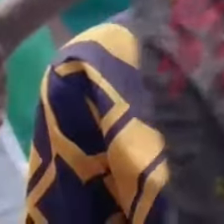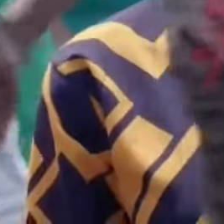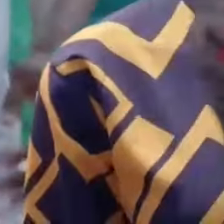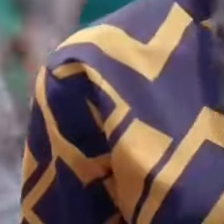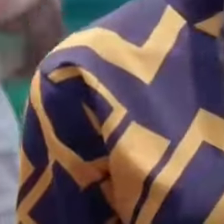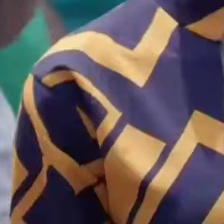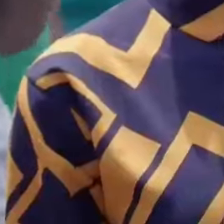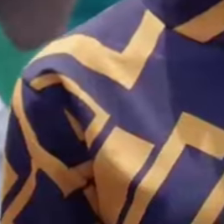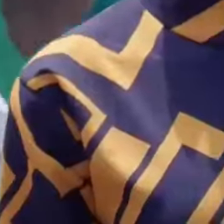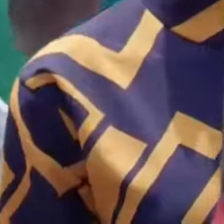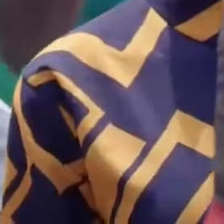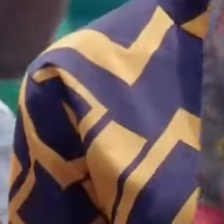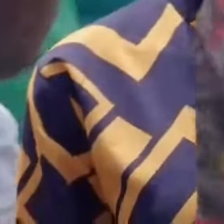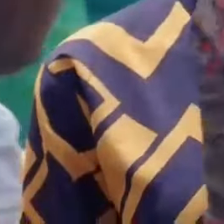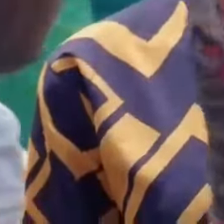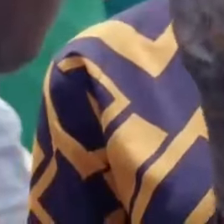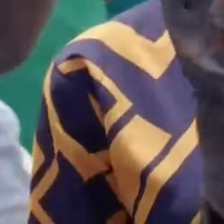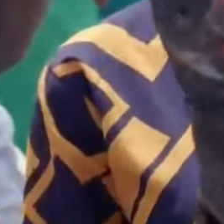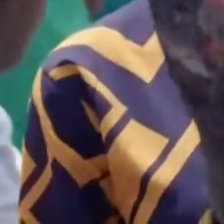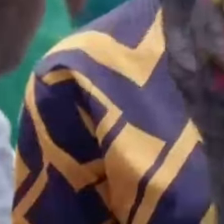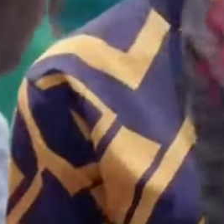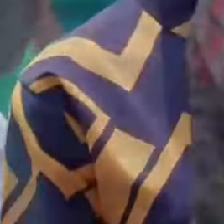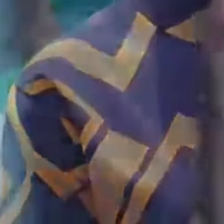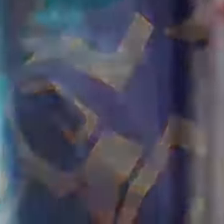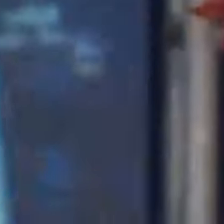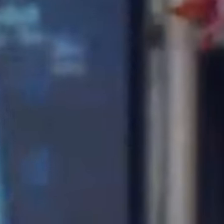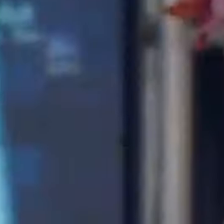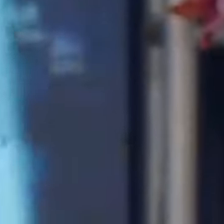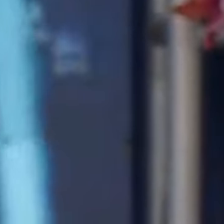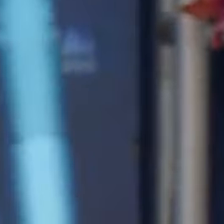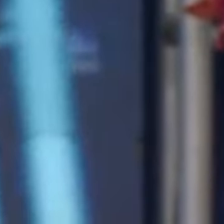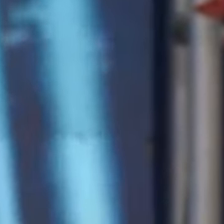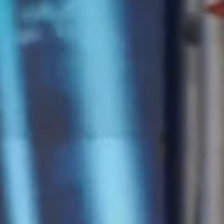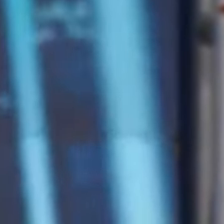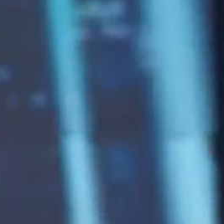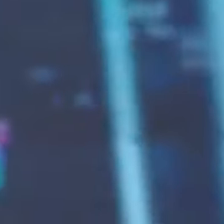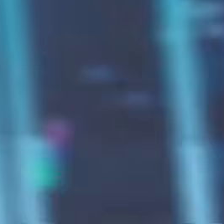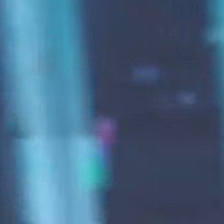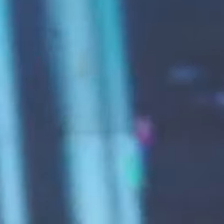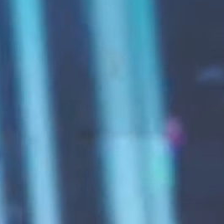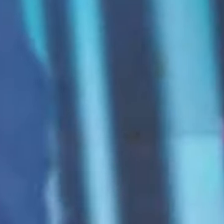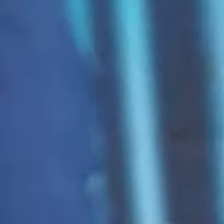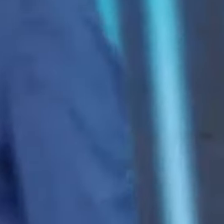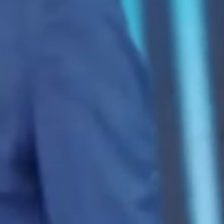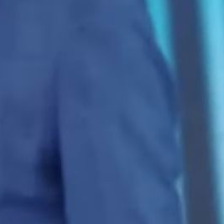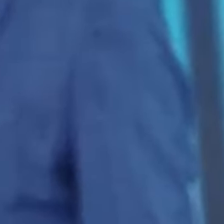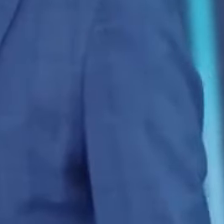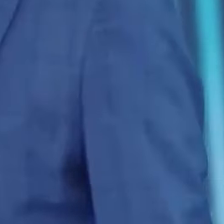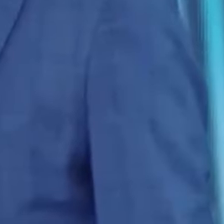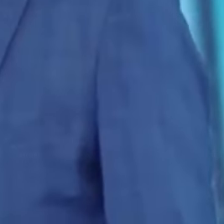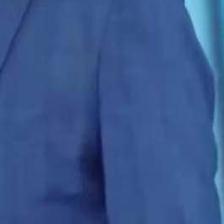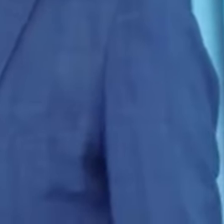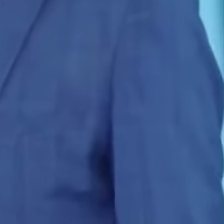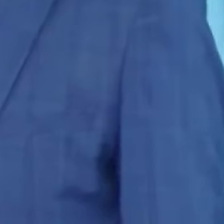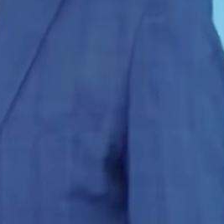the side of God, I have the mind to win and the mind to go to glory, and use the kind of